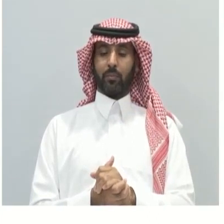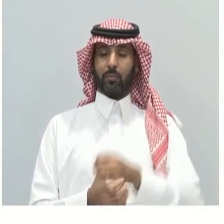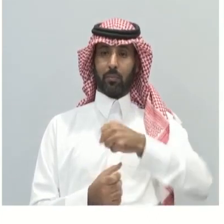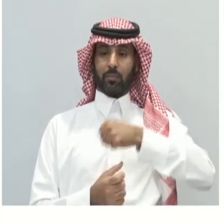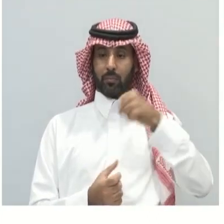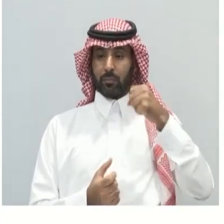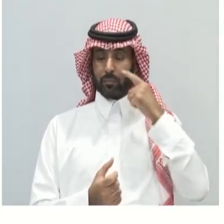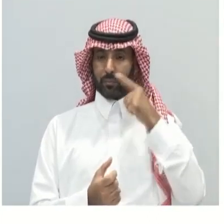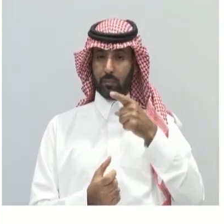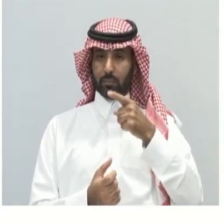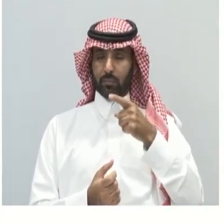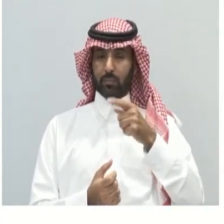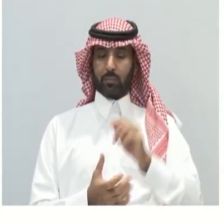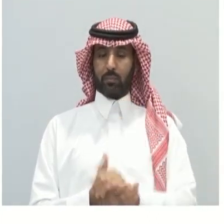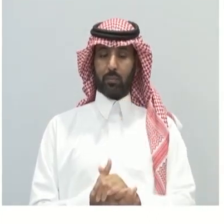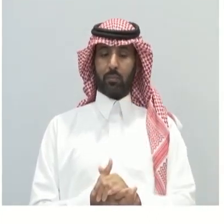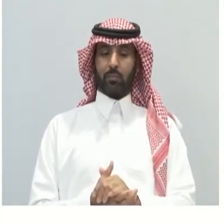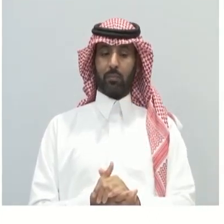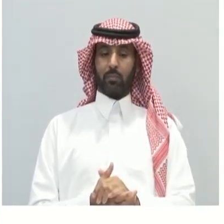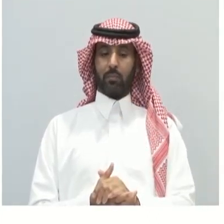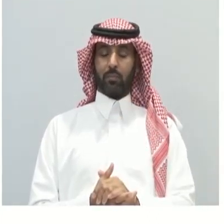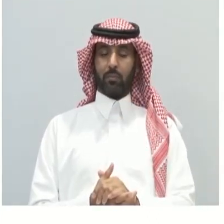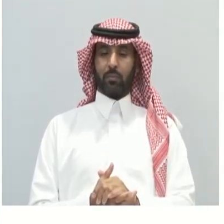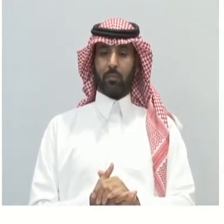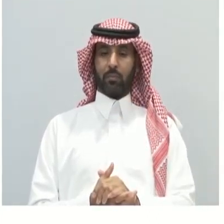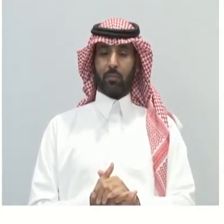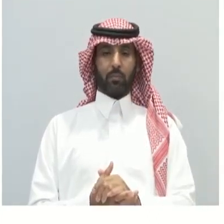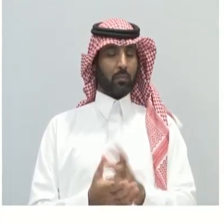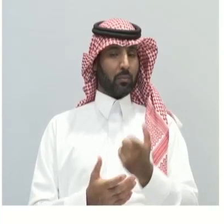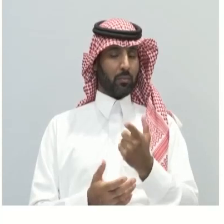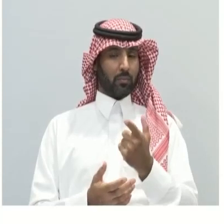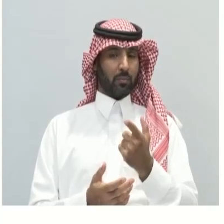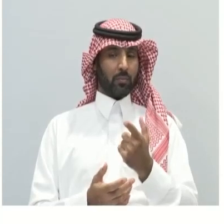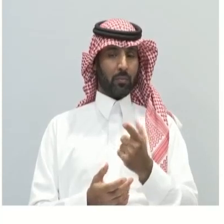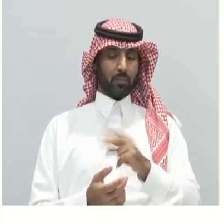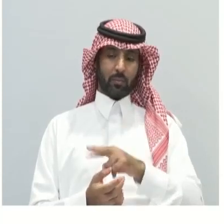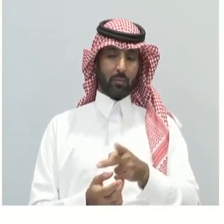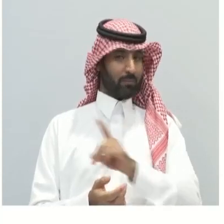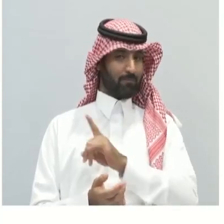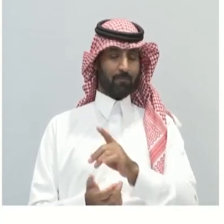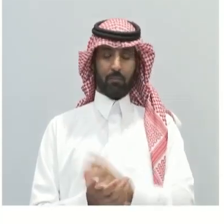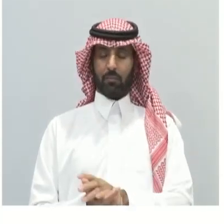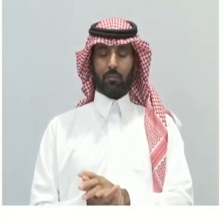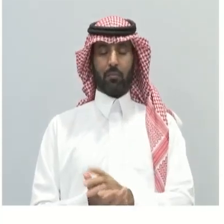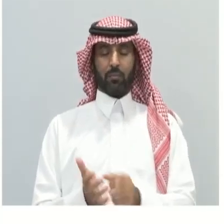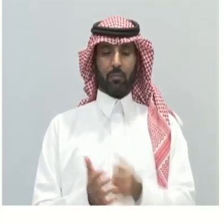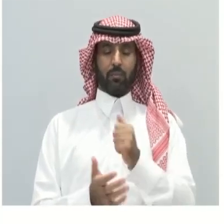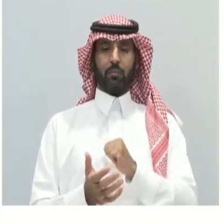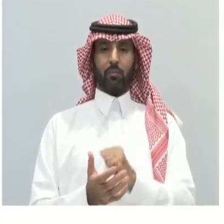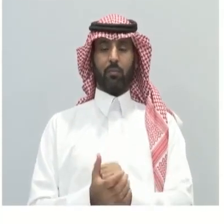So check your answer again. Terry opened it for me. So this is not possible. Excellent. This is